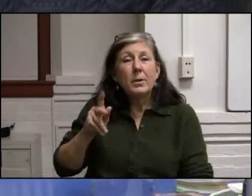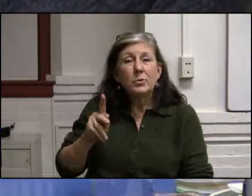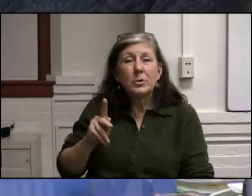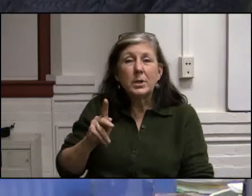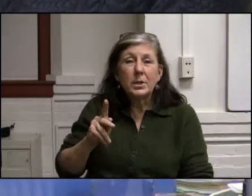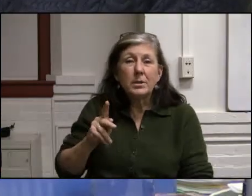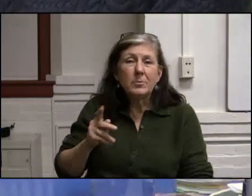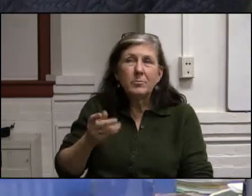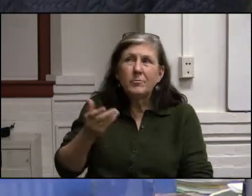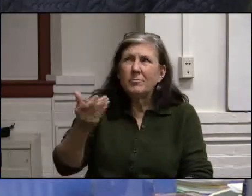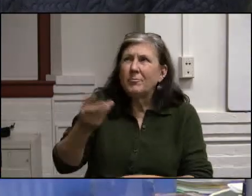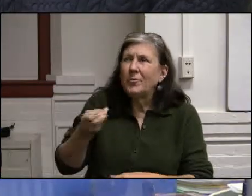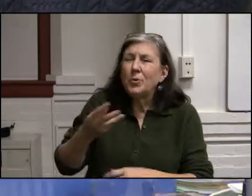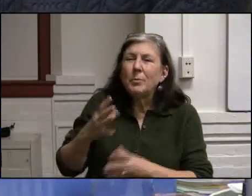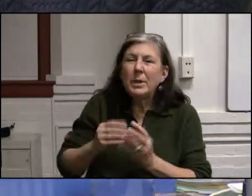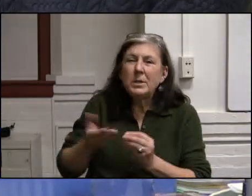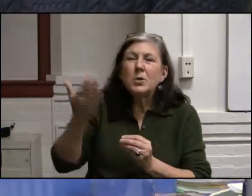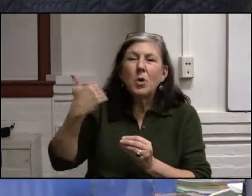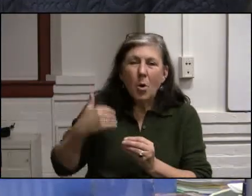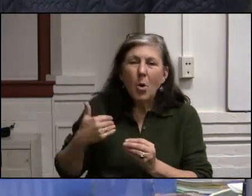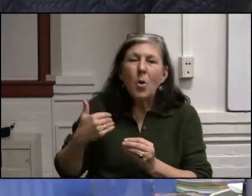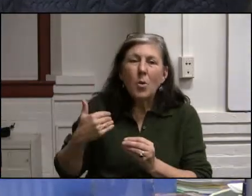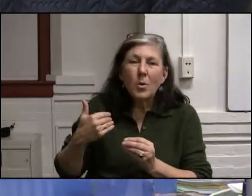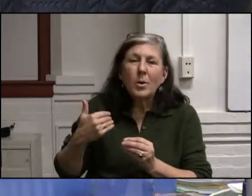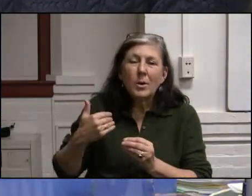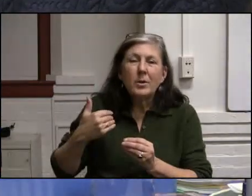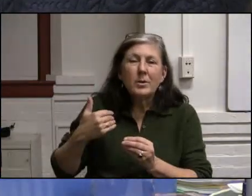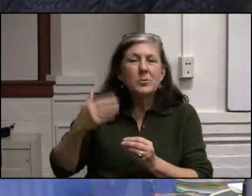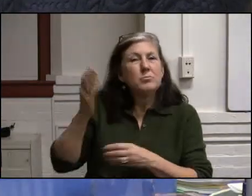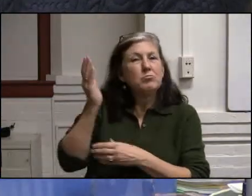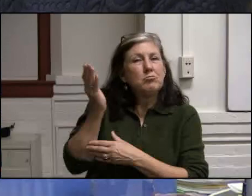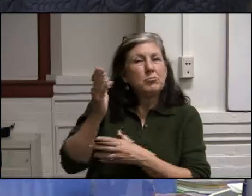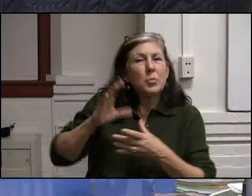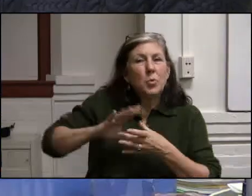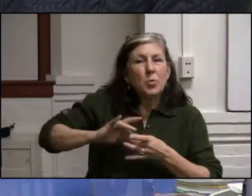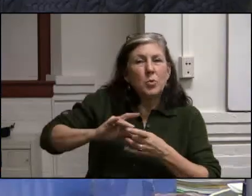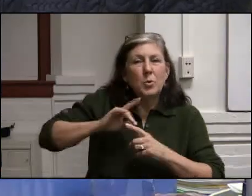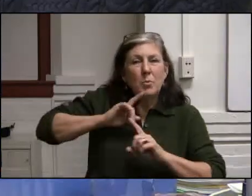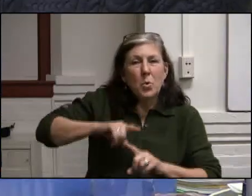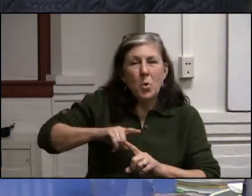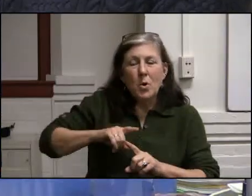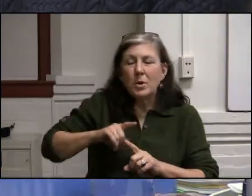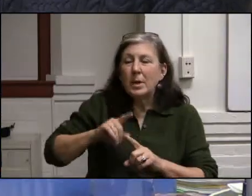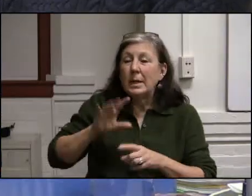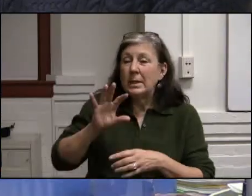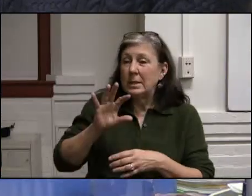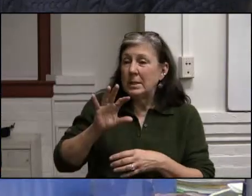ago, 95% broadband, which is defined broadly,